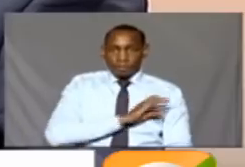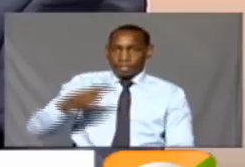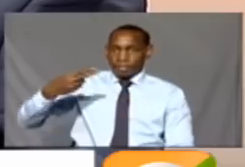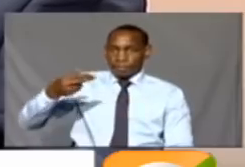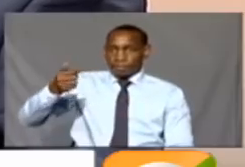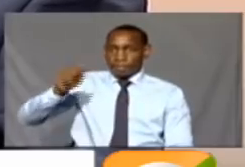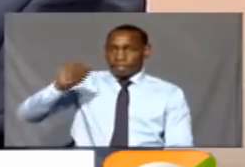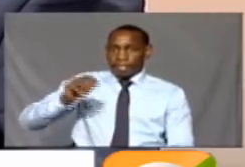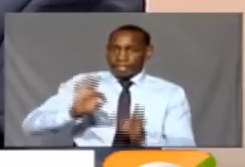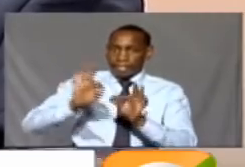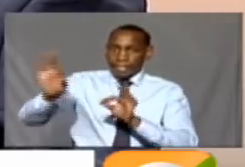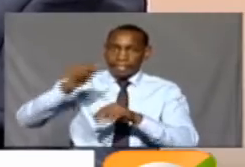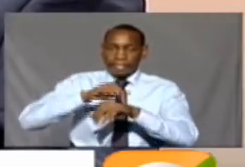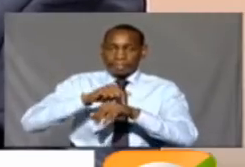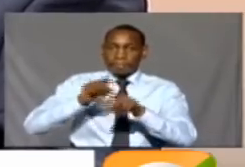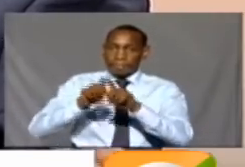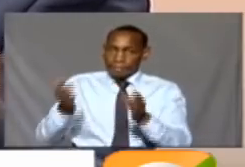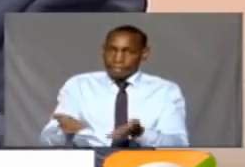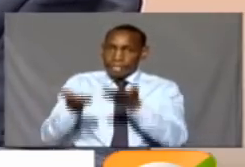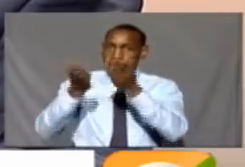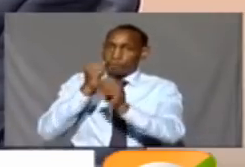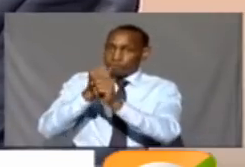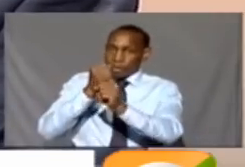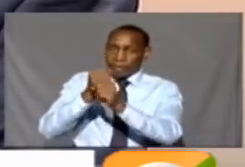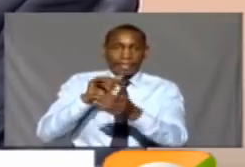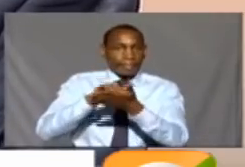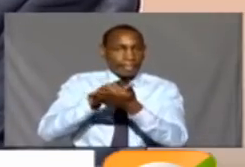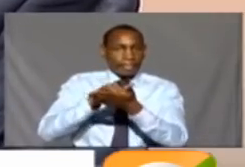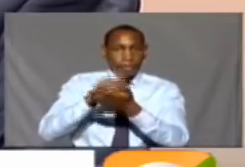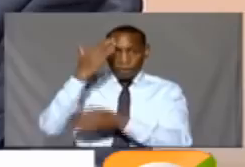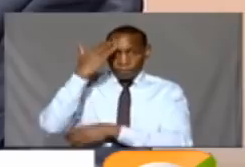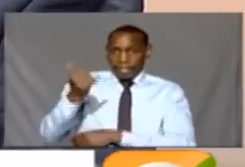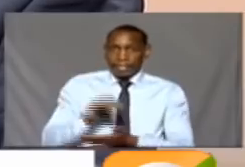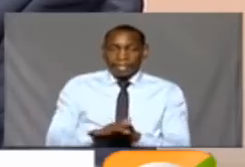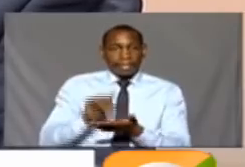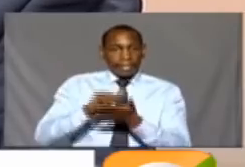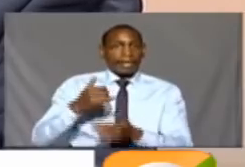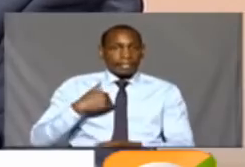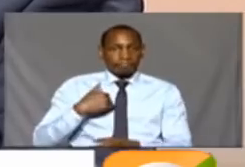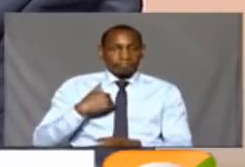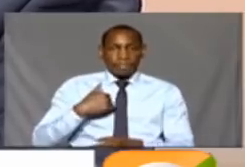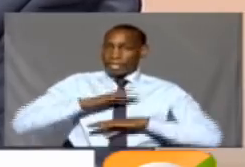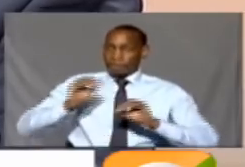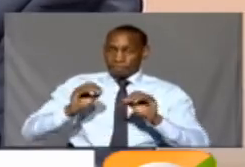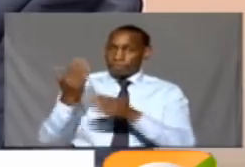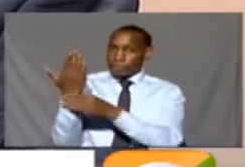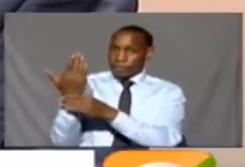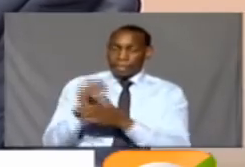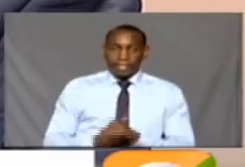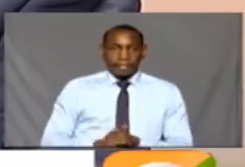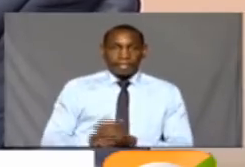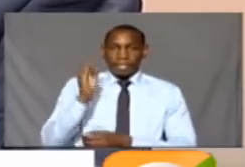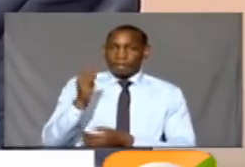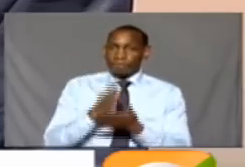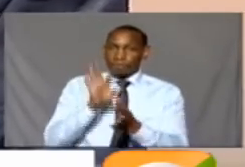time to improve on what they have done. Okay. That is informed by the fact that there were deficiencies in the document. If it was